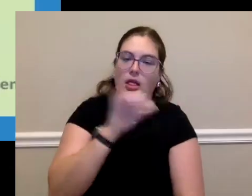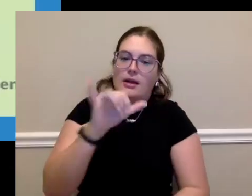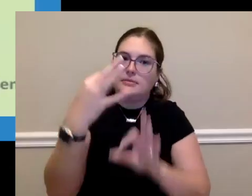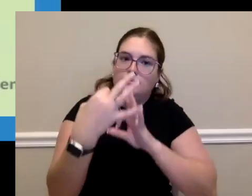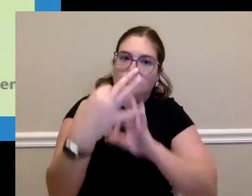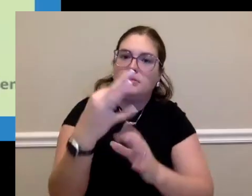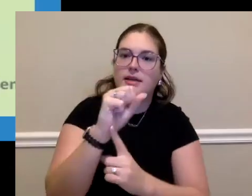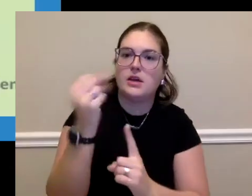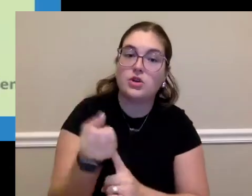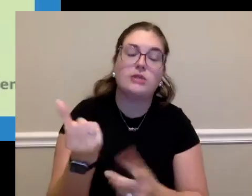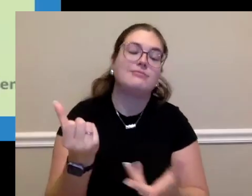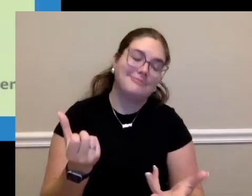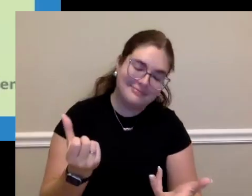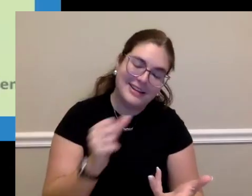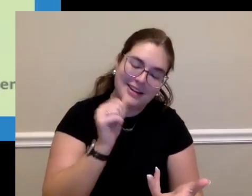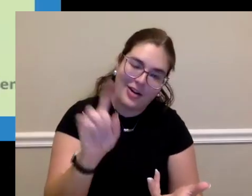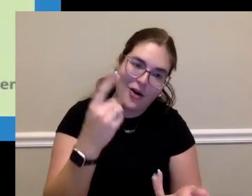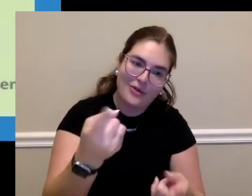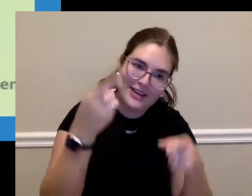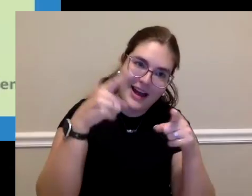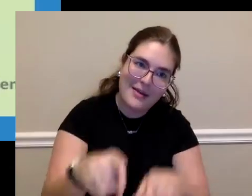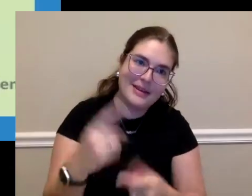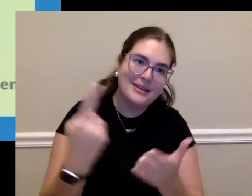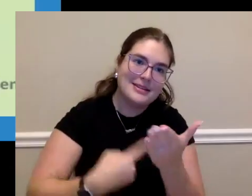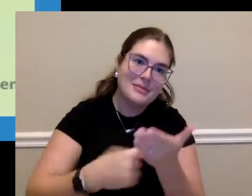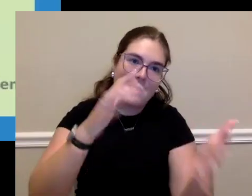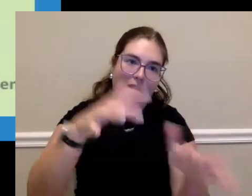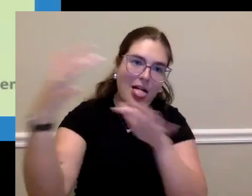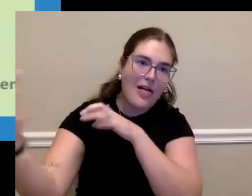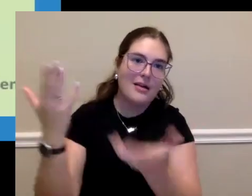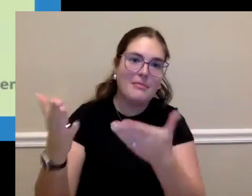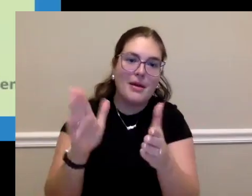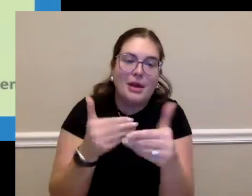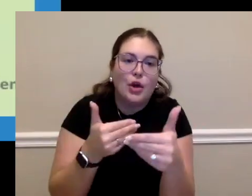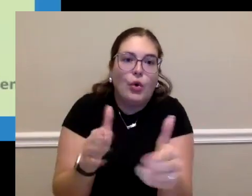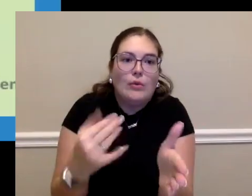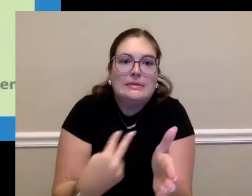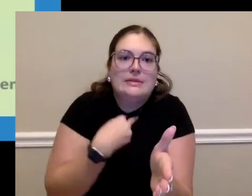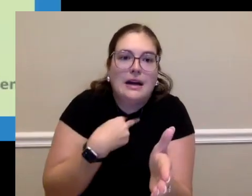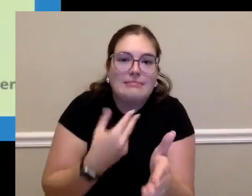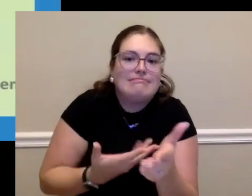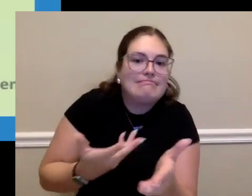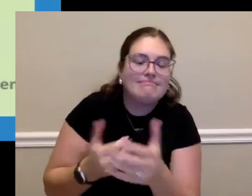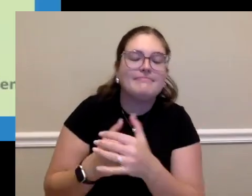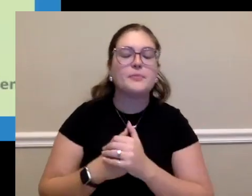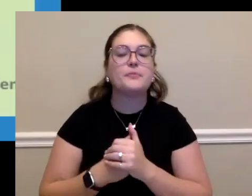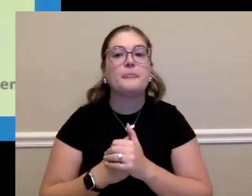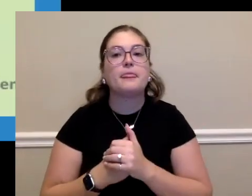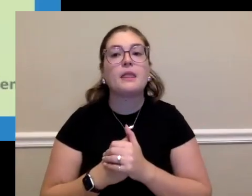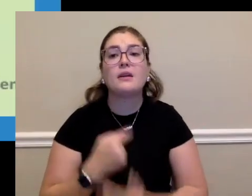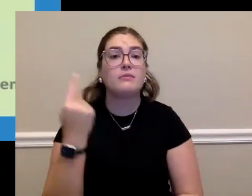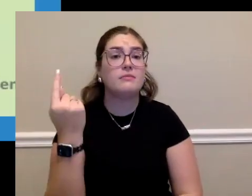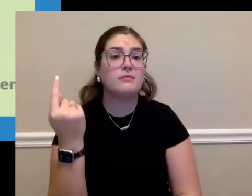but we all know that doesn't always happen. Sometimes you Right. get stuck in a room with a patient. Um, you can always